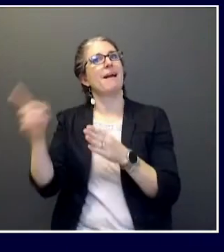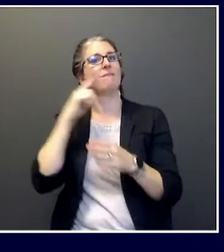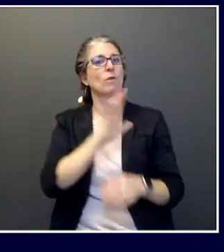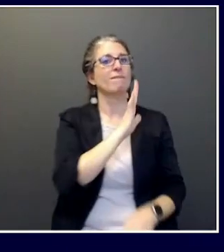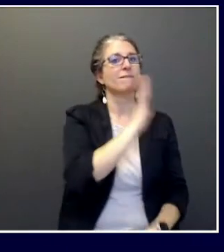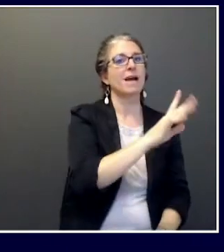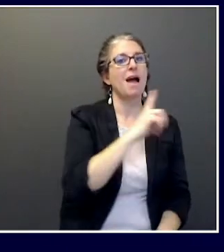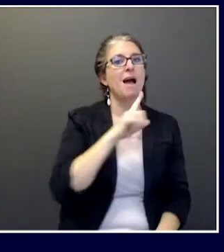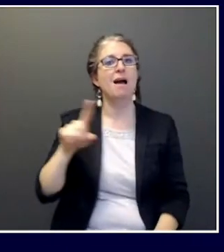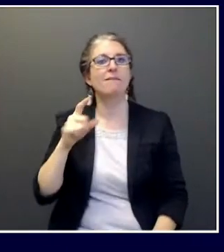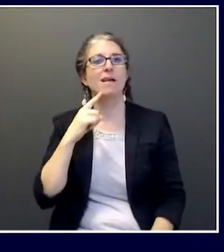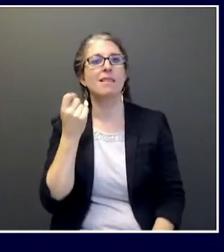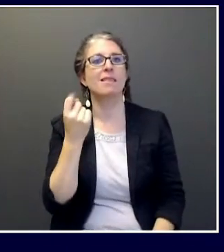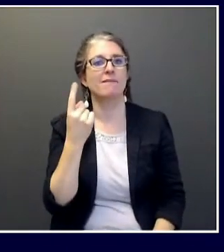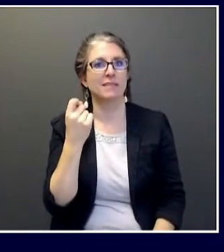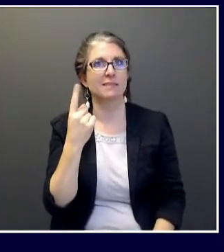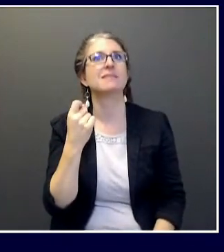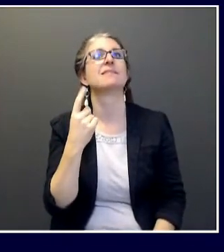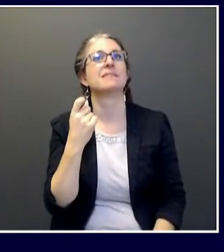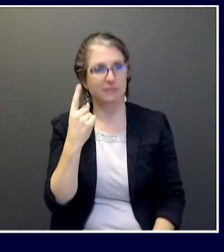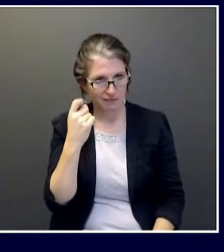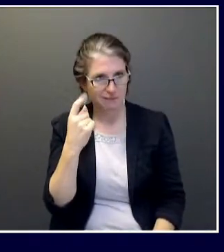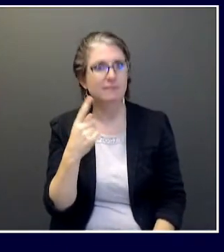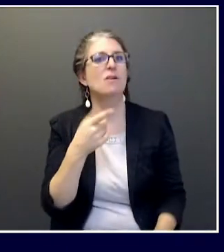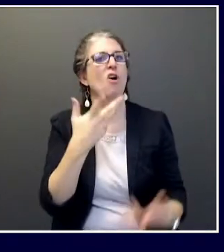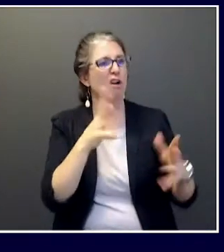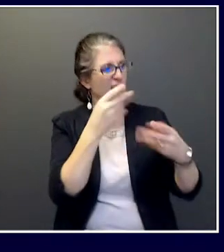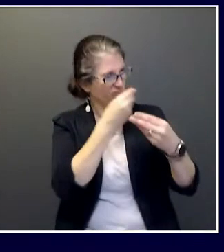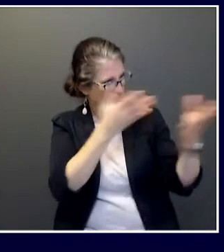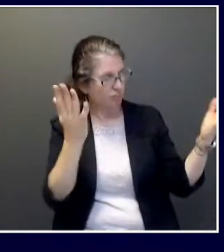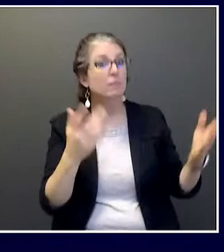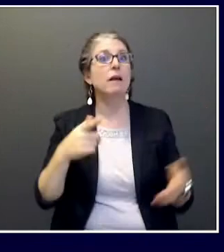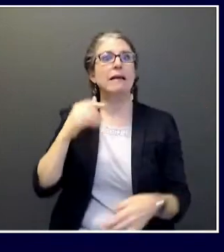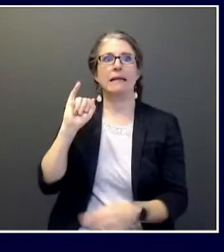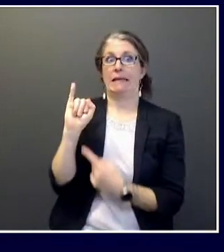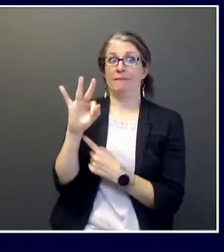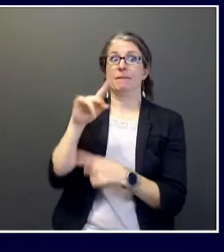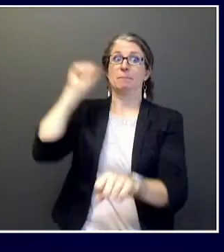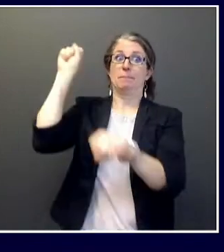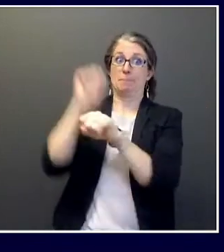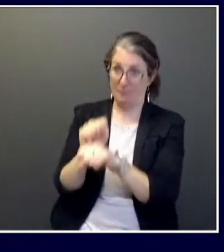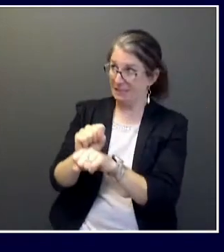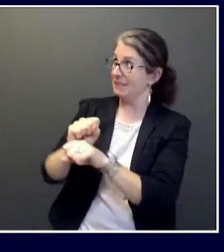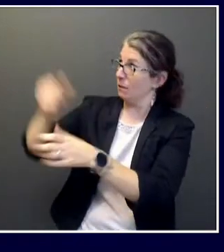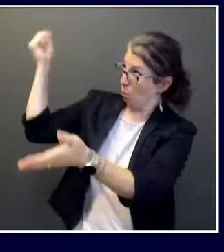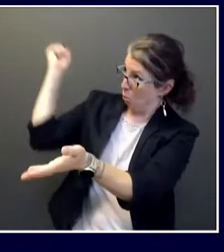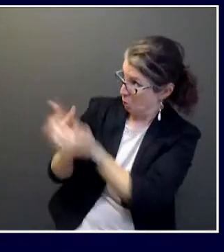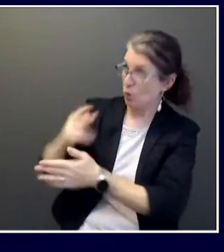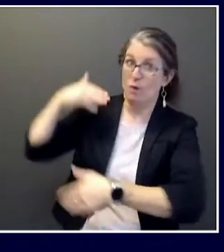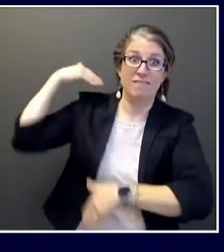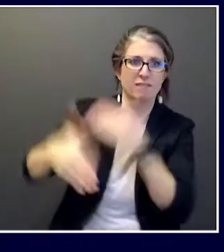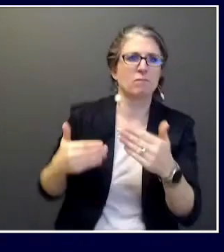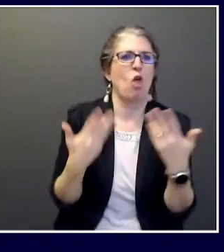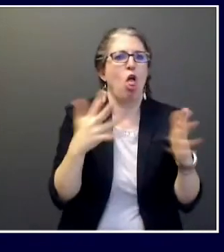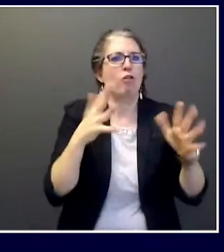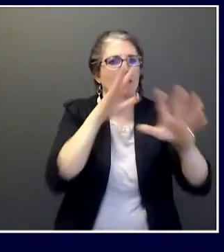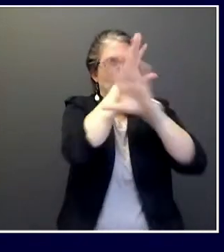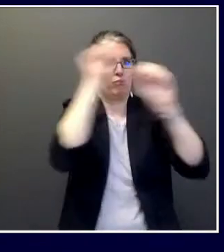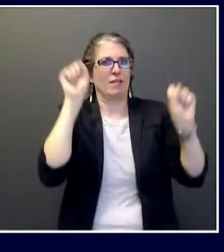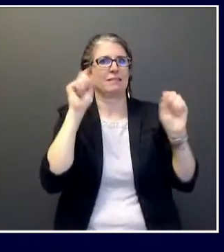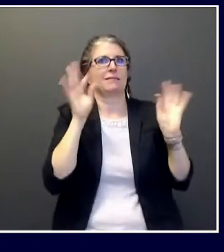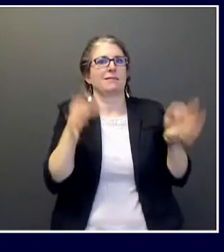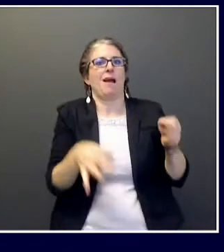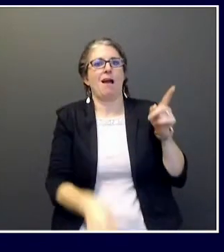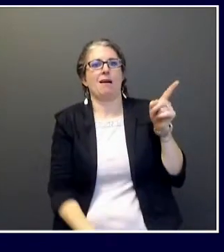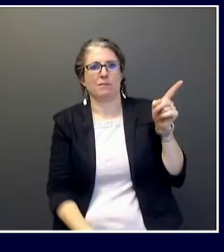is given approval by the FDA and CDC, or, the thumbs up to go ahead. And, in the beginning, you kind of talked about